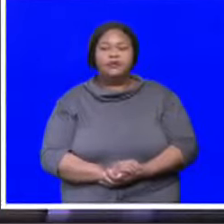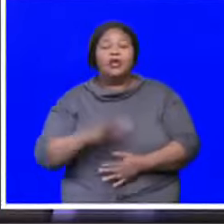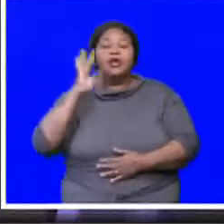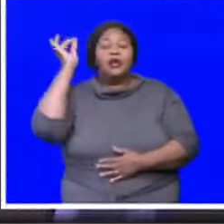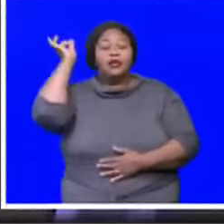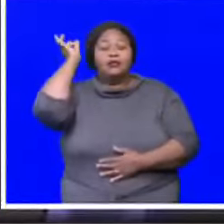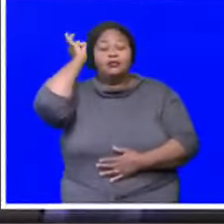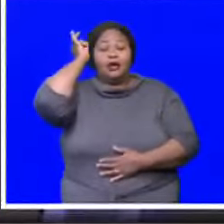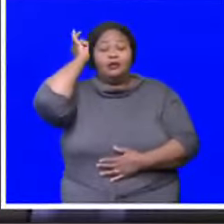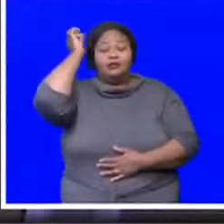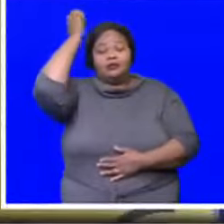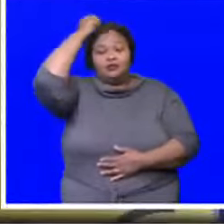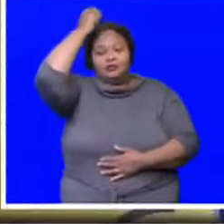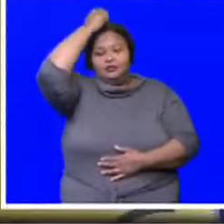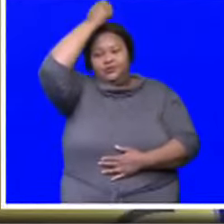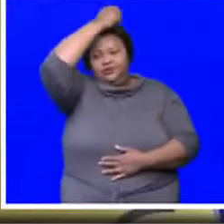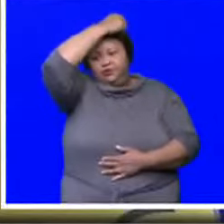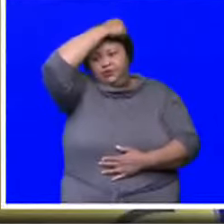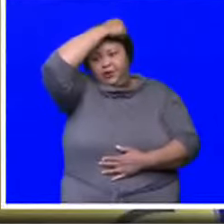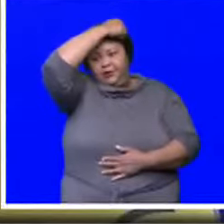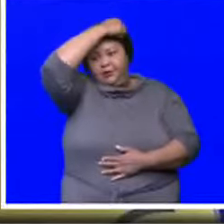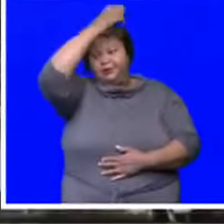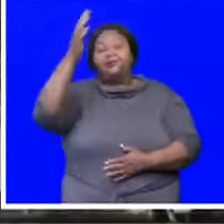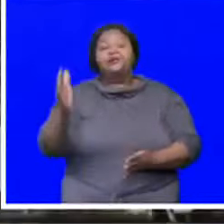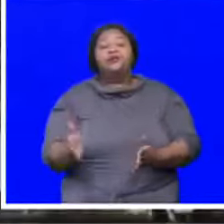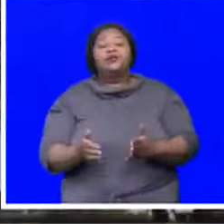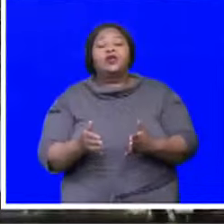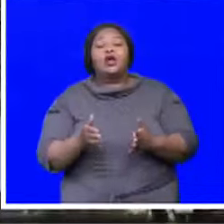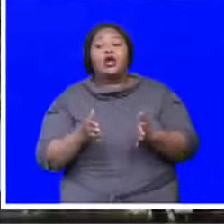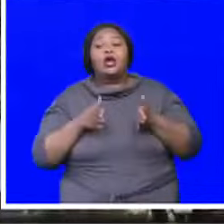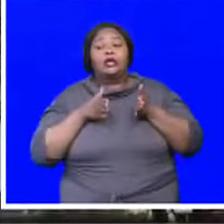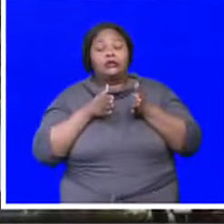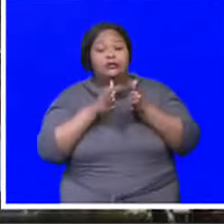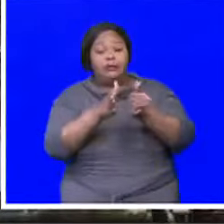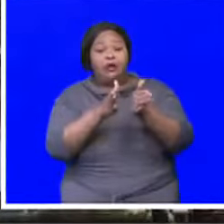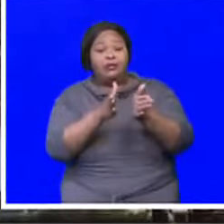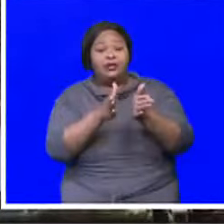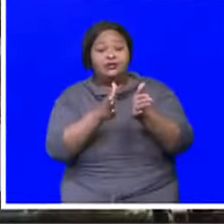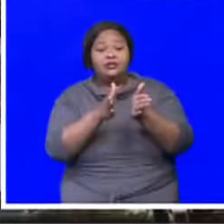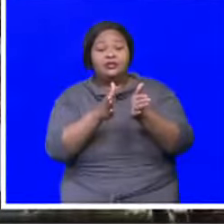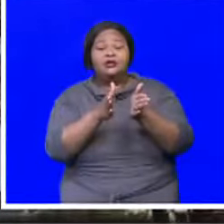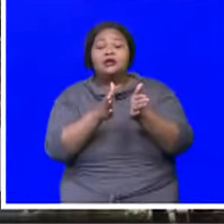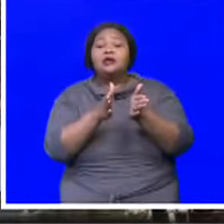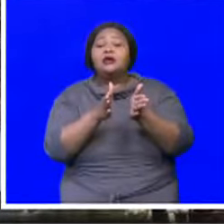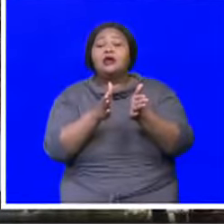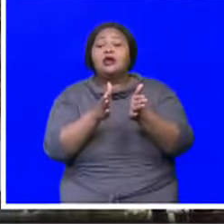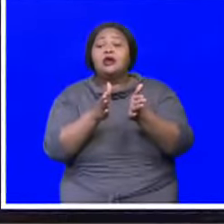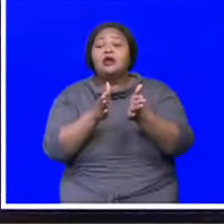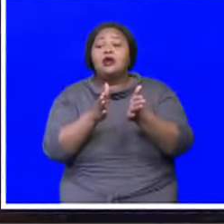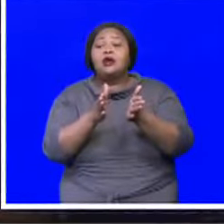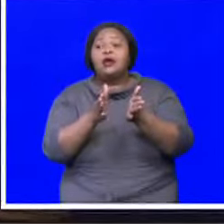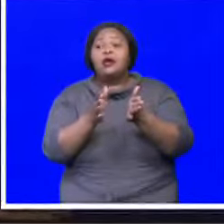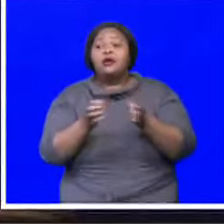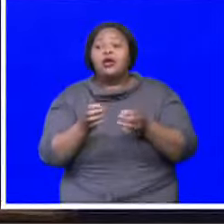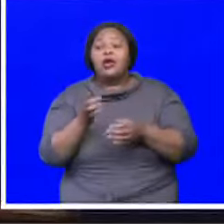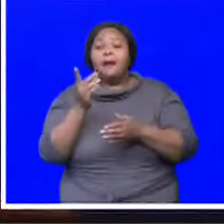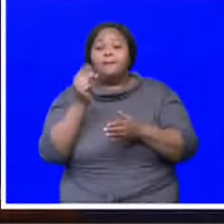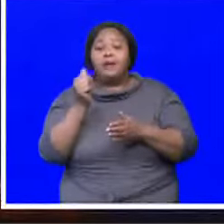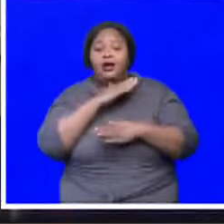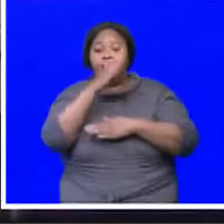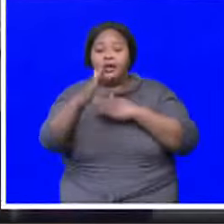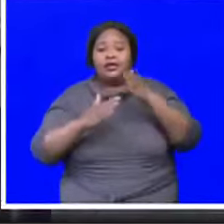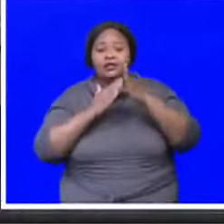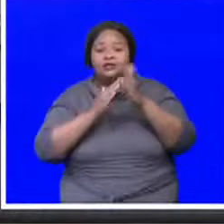Majesty King Mswati III has commended the Central Bank of Eswatini for opening a currency museum. His Majesty